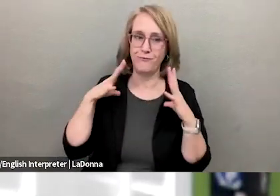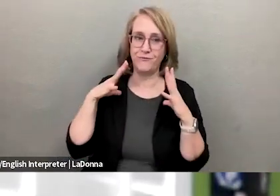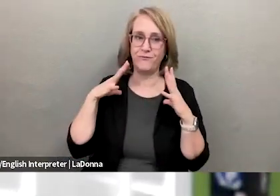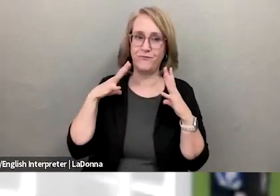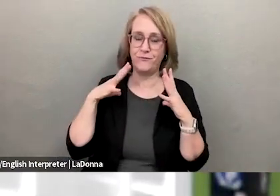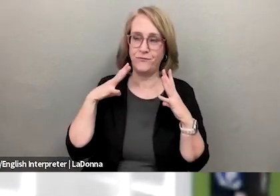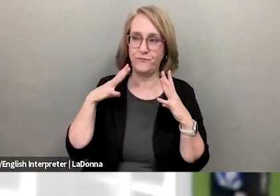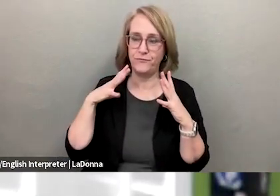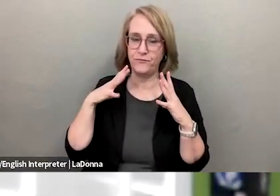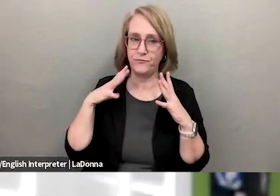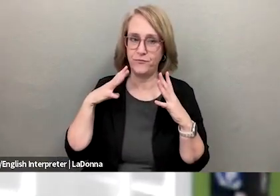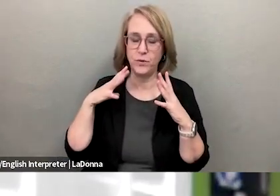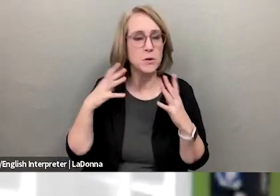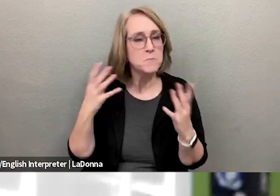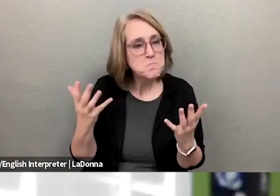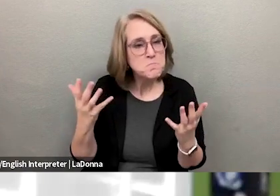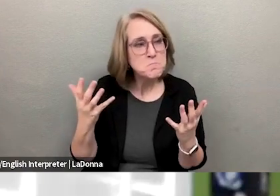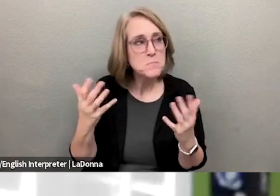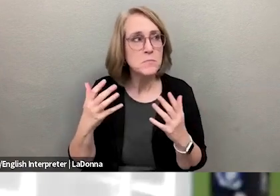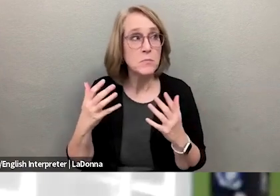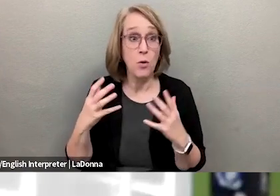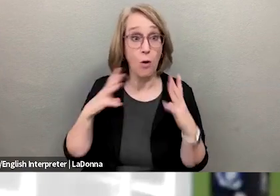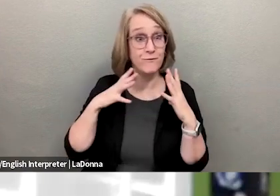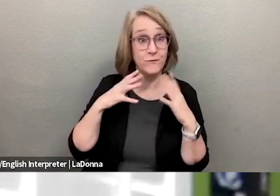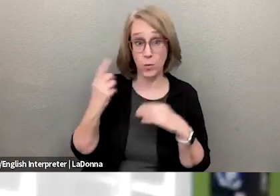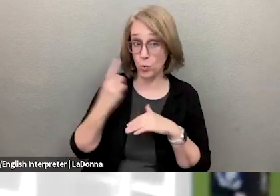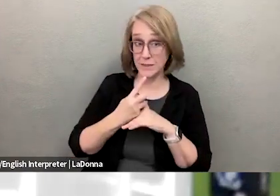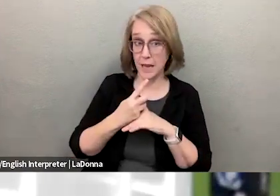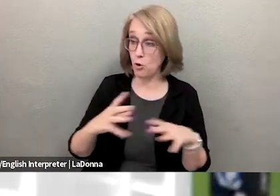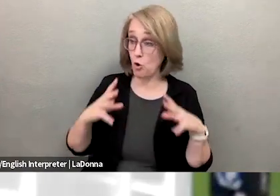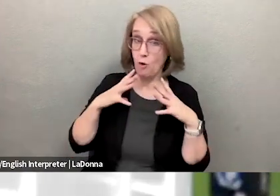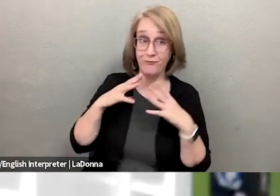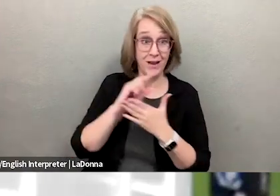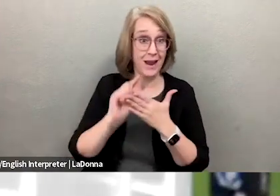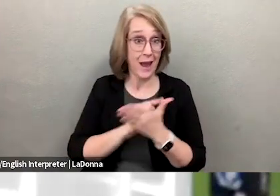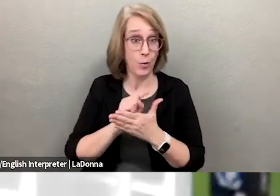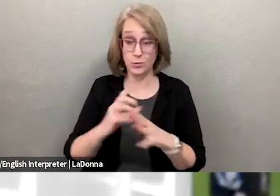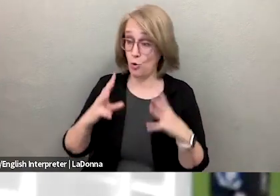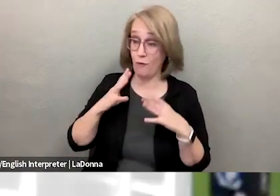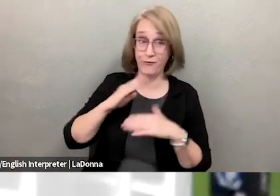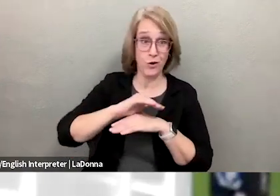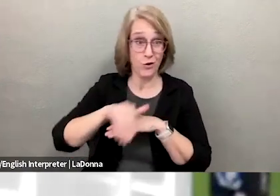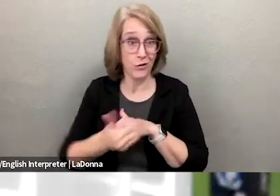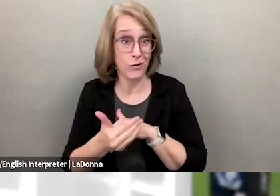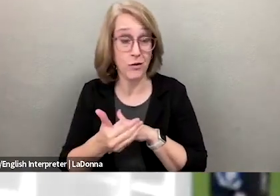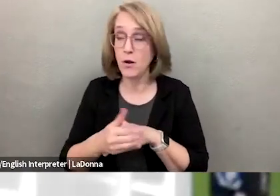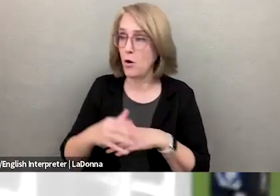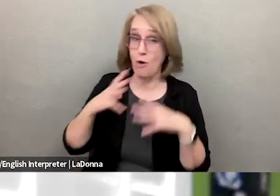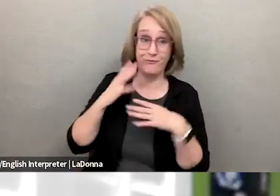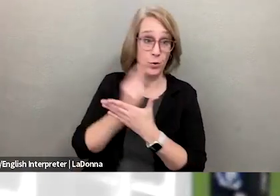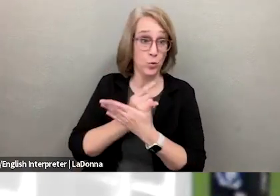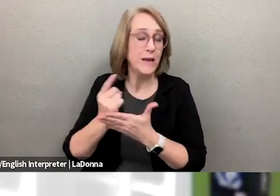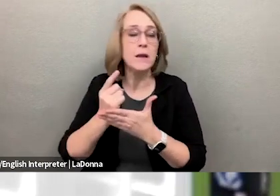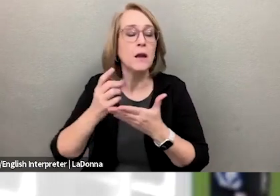Because, funding it at an overnight respite level is a whole different kind of respite, and it's at a much higher level of